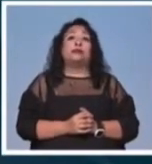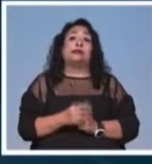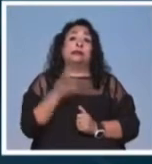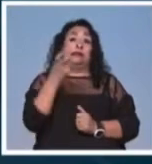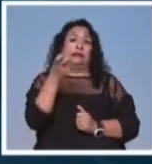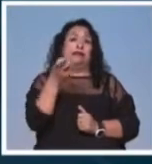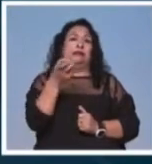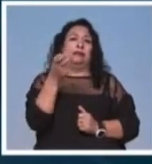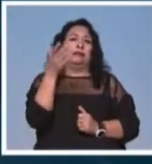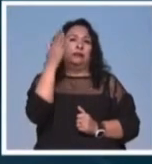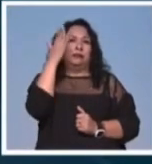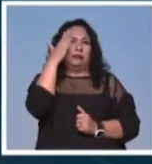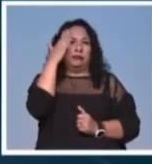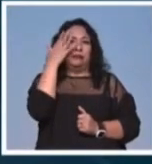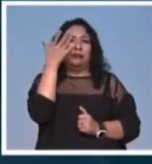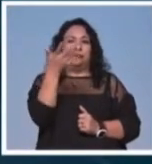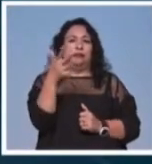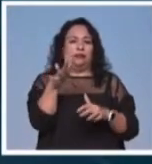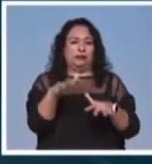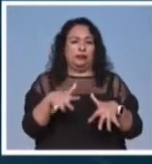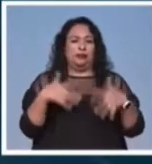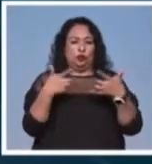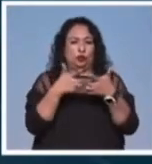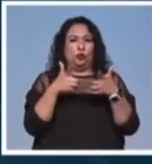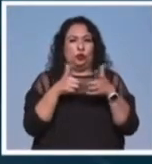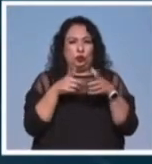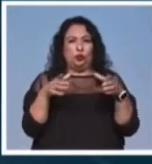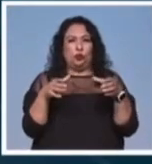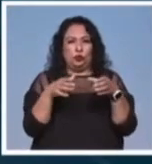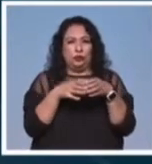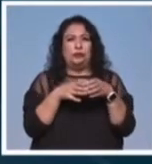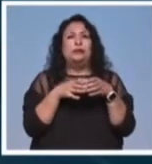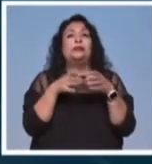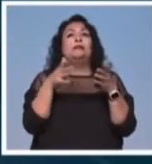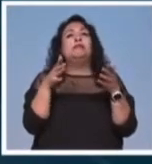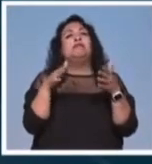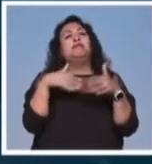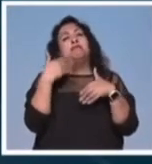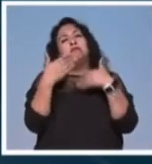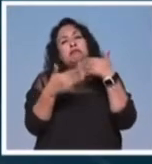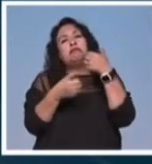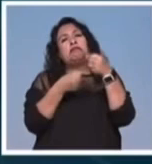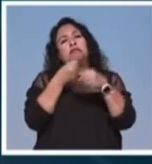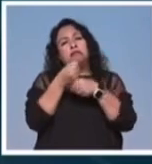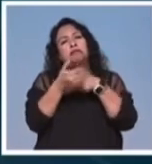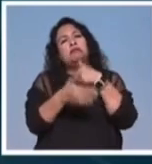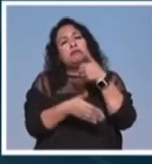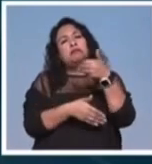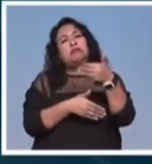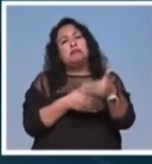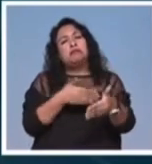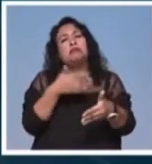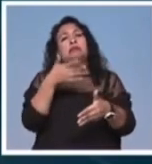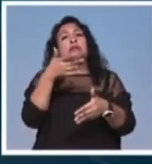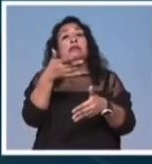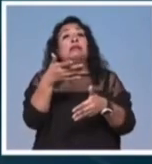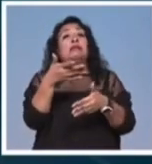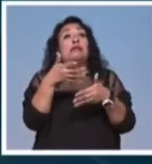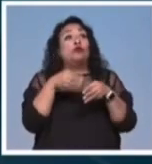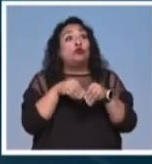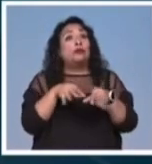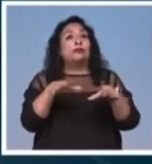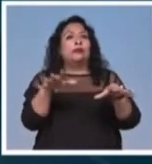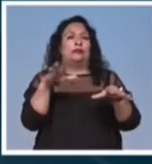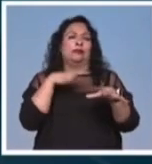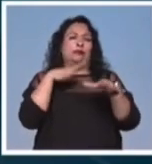Initially, it was primarily a concert band. As years went by, the mission expanded. We have ceremonial functions in the